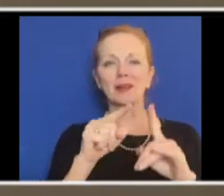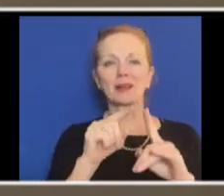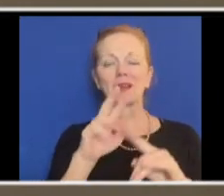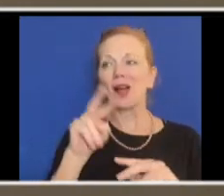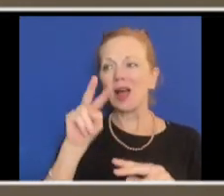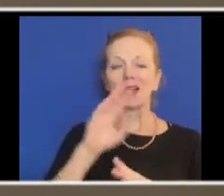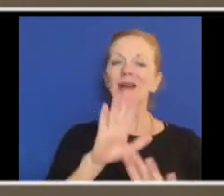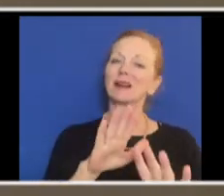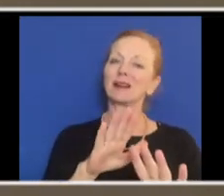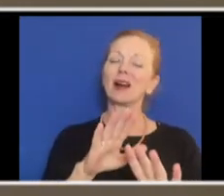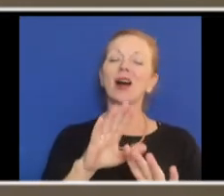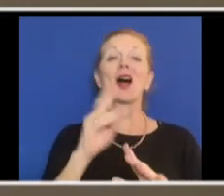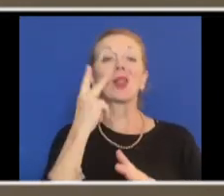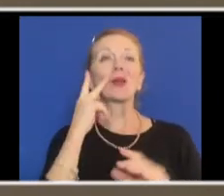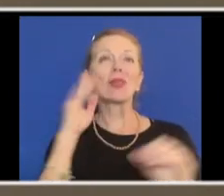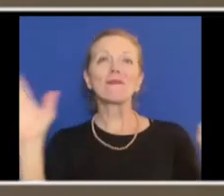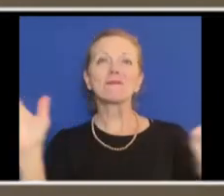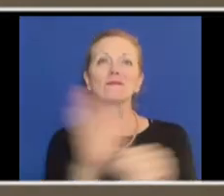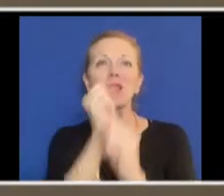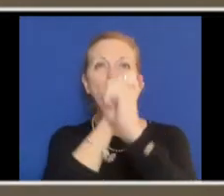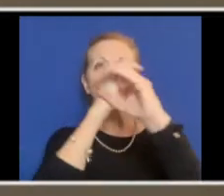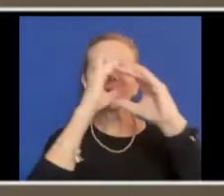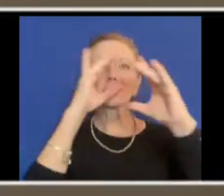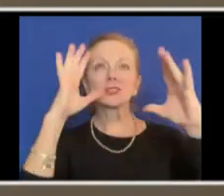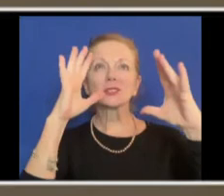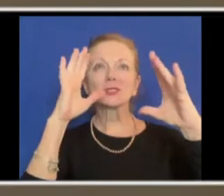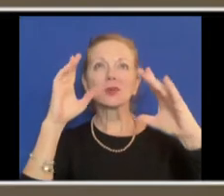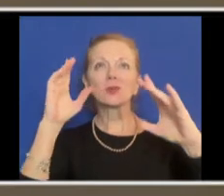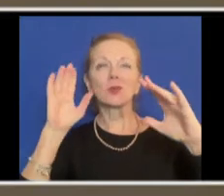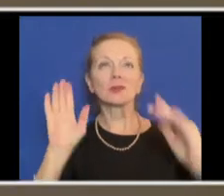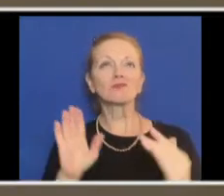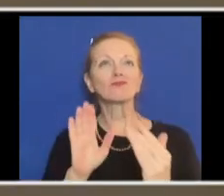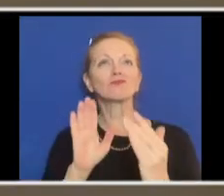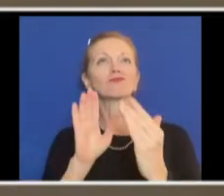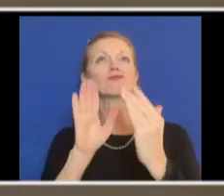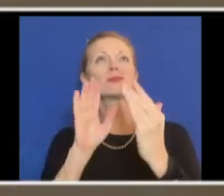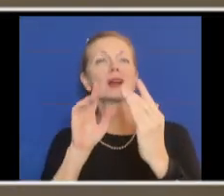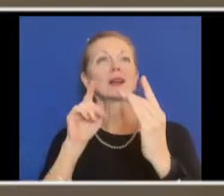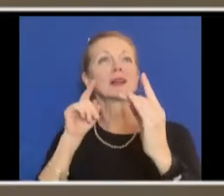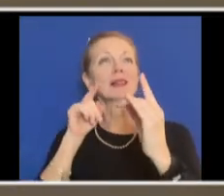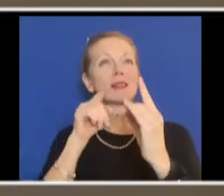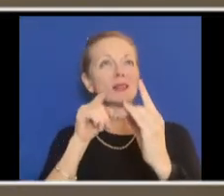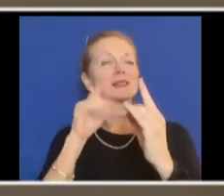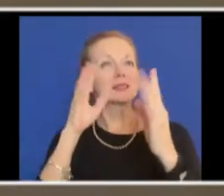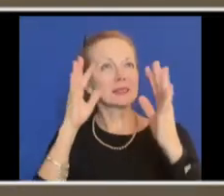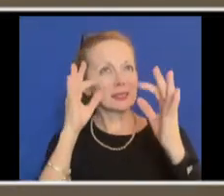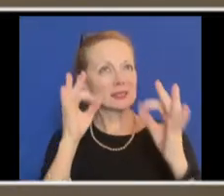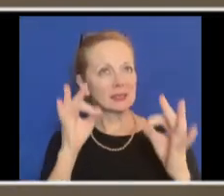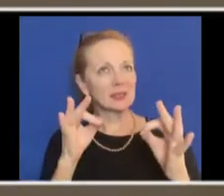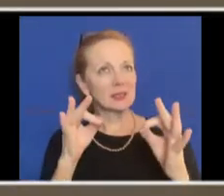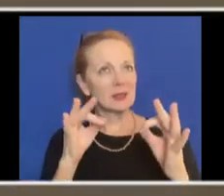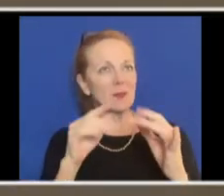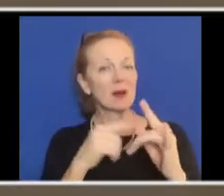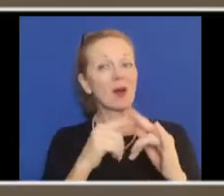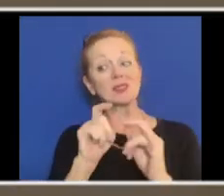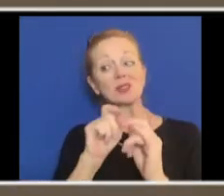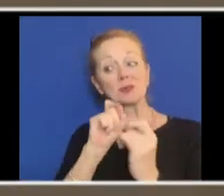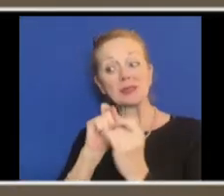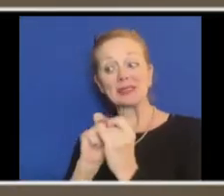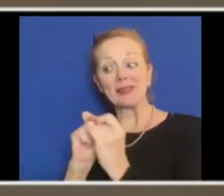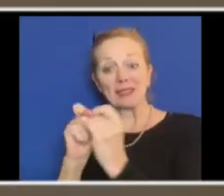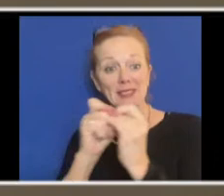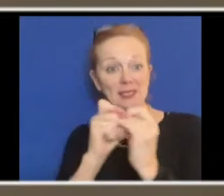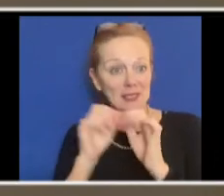the holistic approach as we walk towards this tactical decision but macro decisions we're trying to make